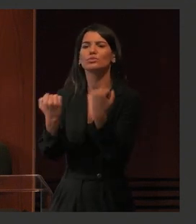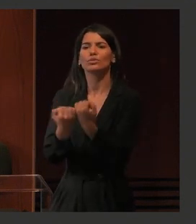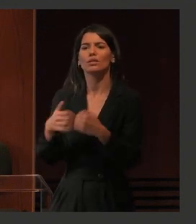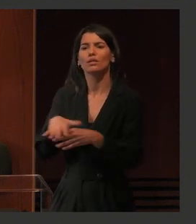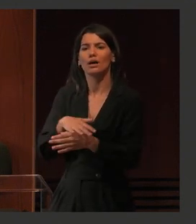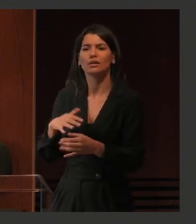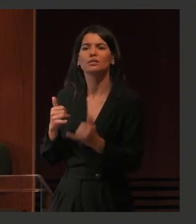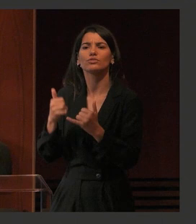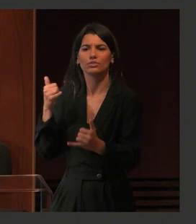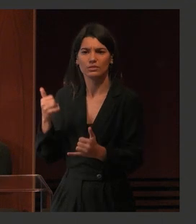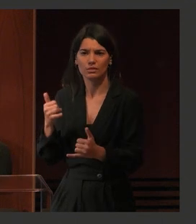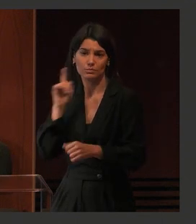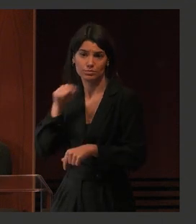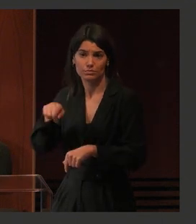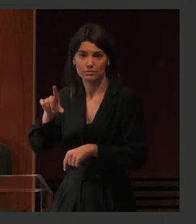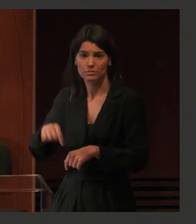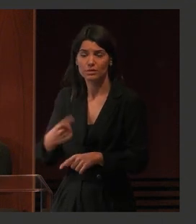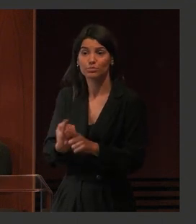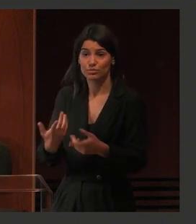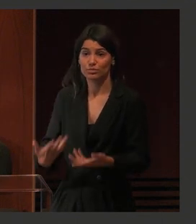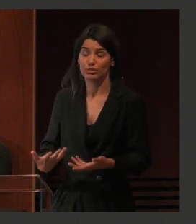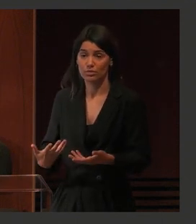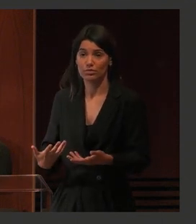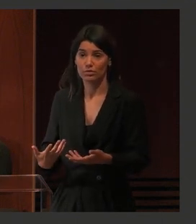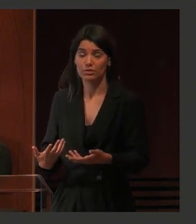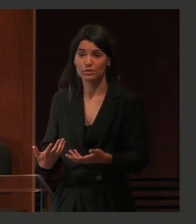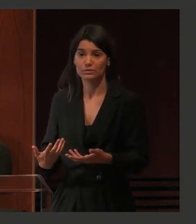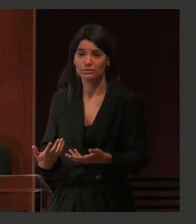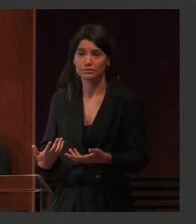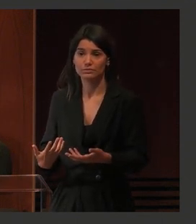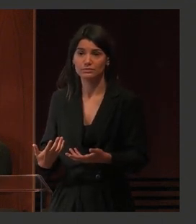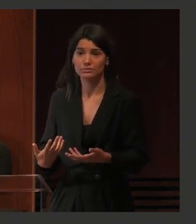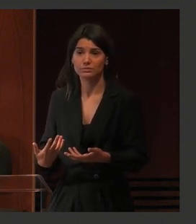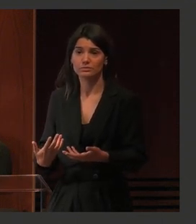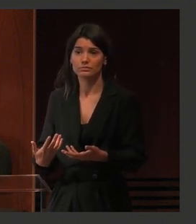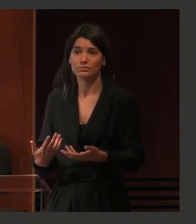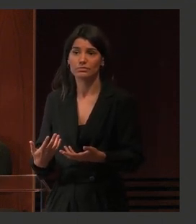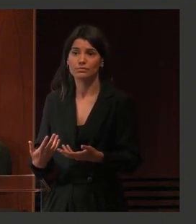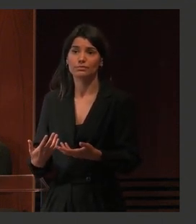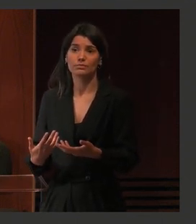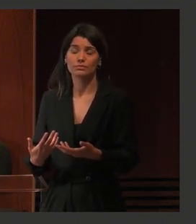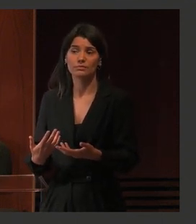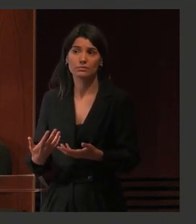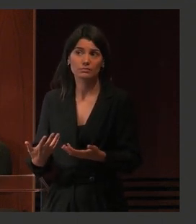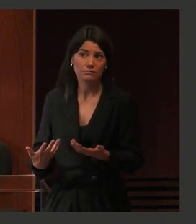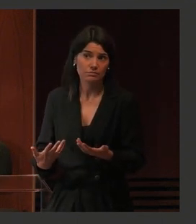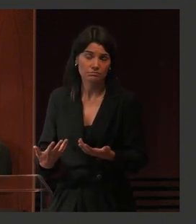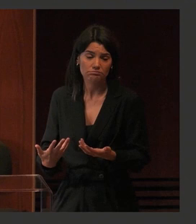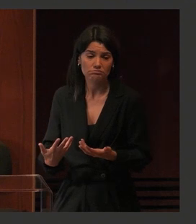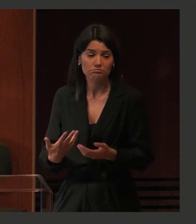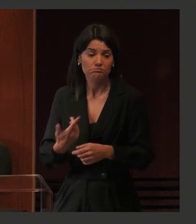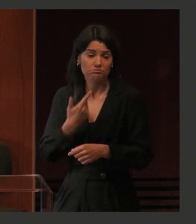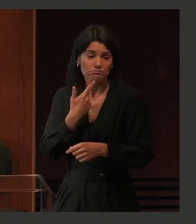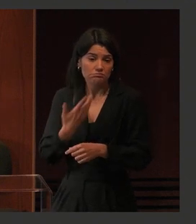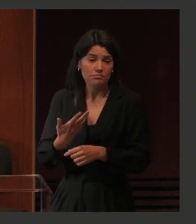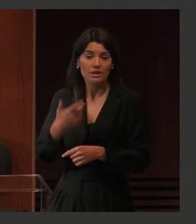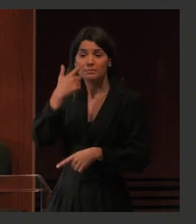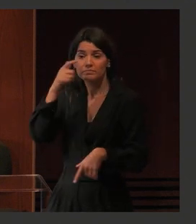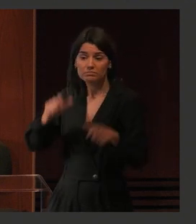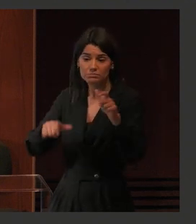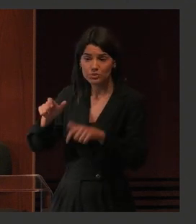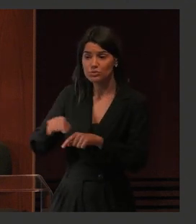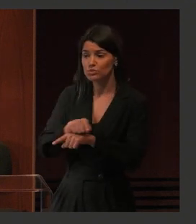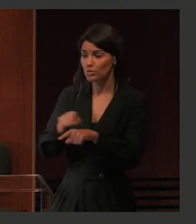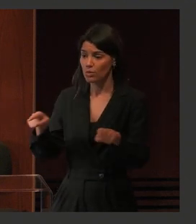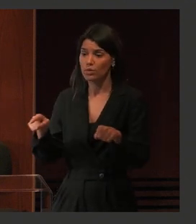only talk with the citizens in online versions. Paper is not that much used